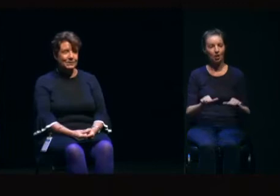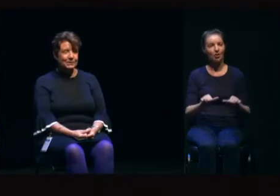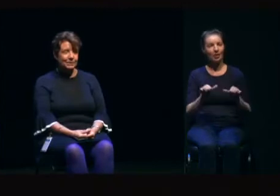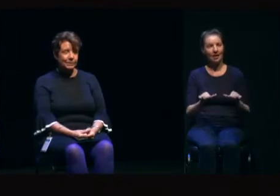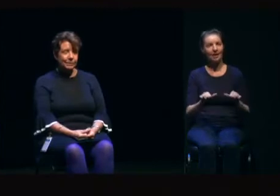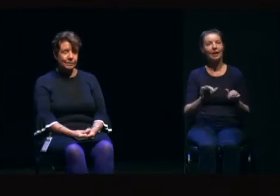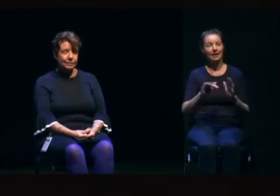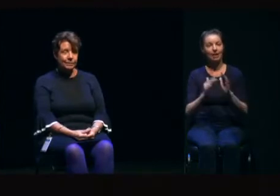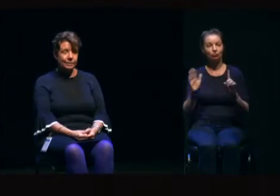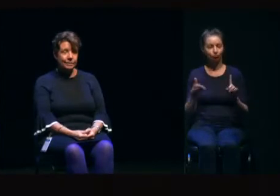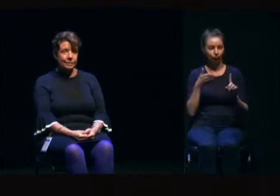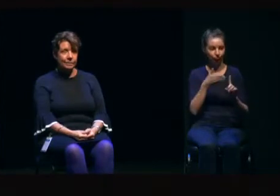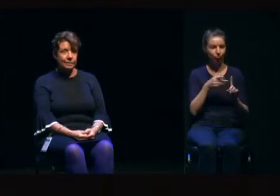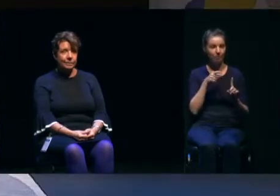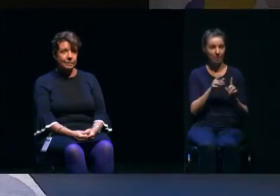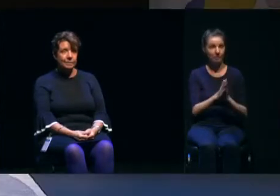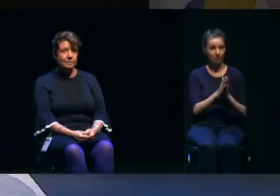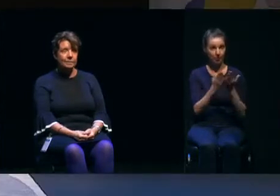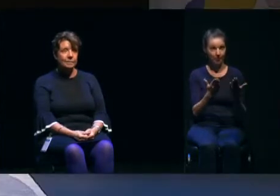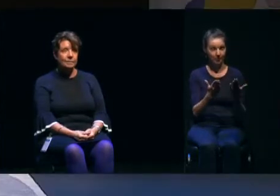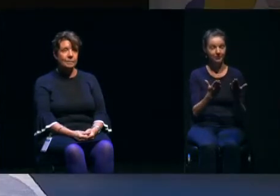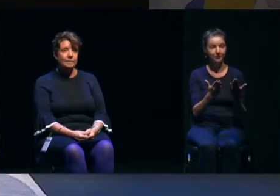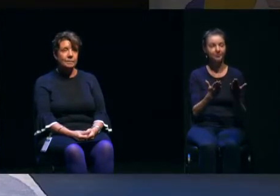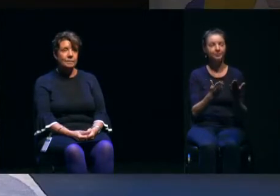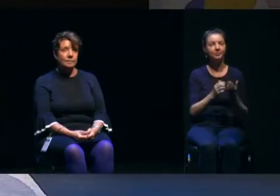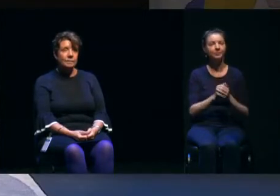political arena for a minute. I mean,